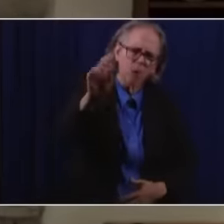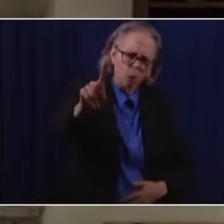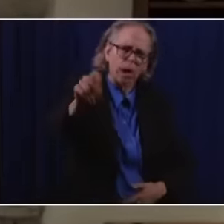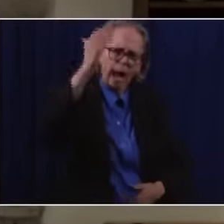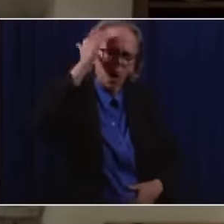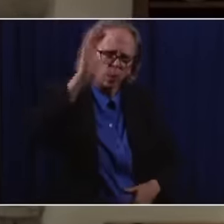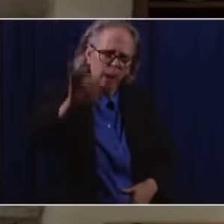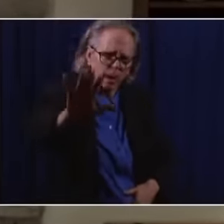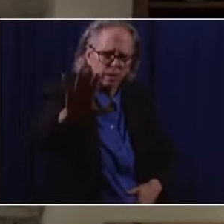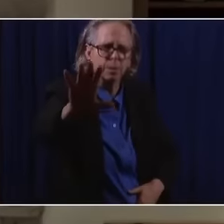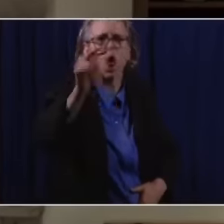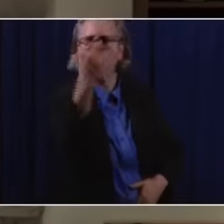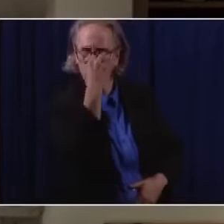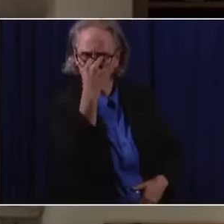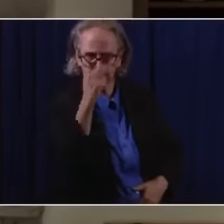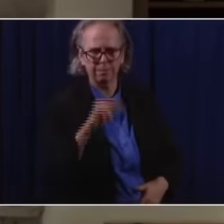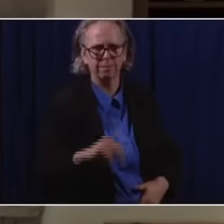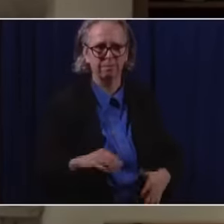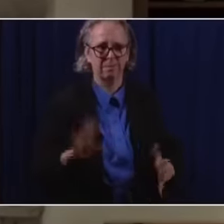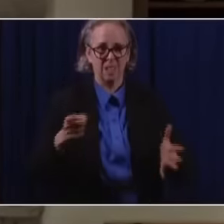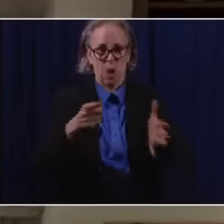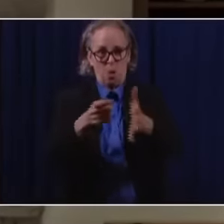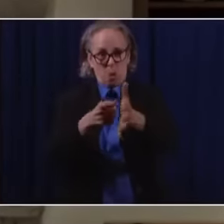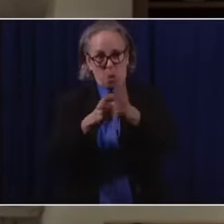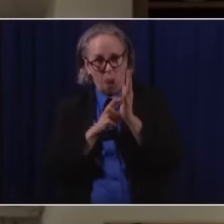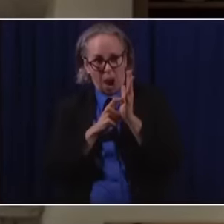we're not going to require anyone to get a vaccine.